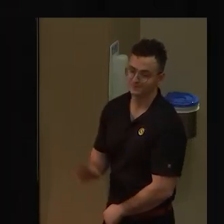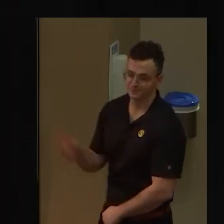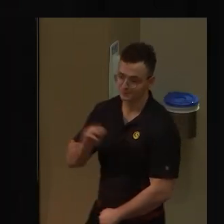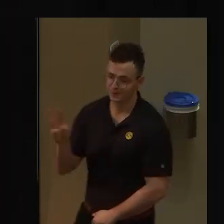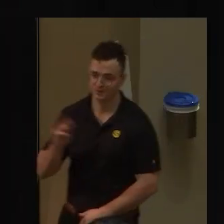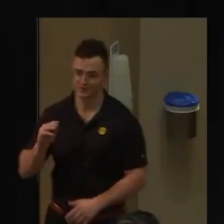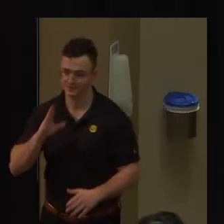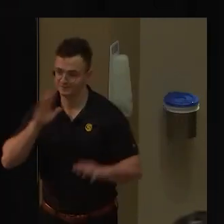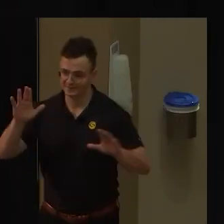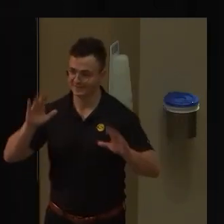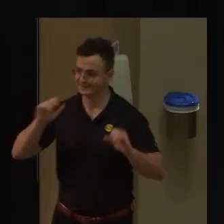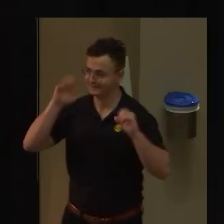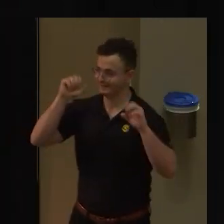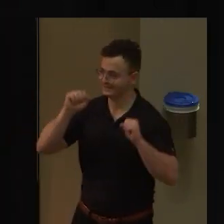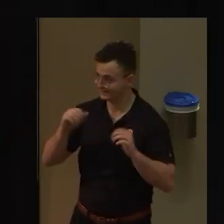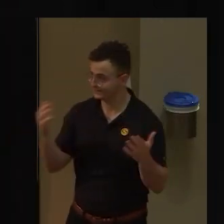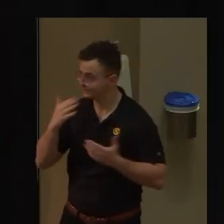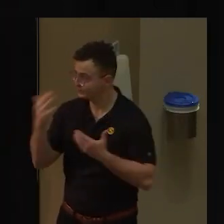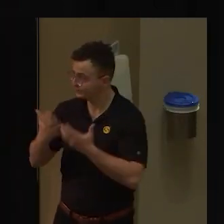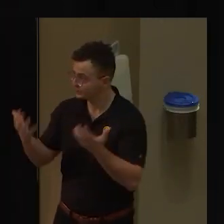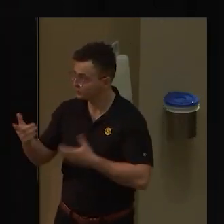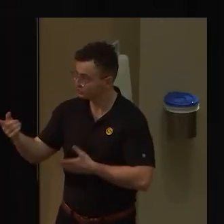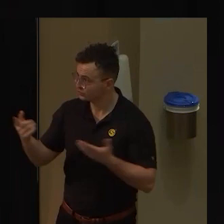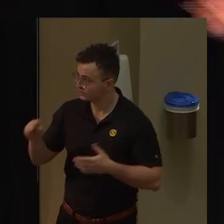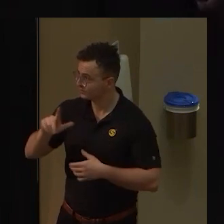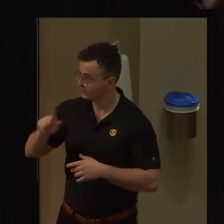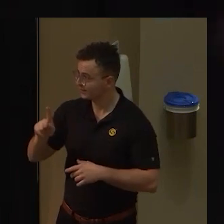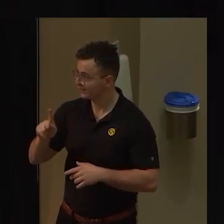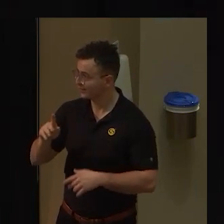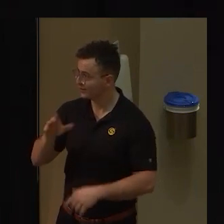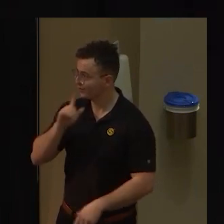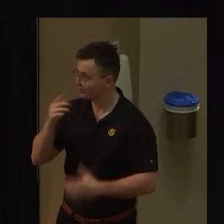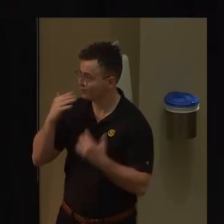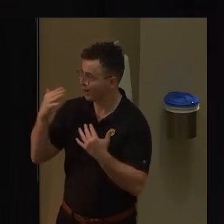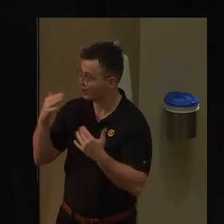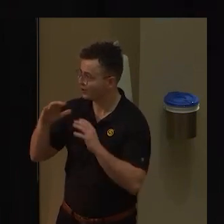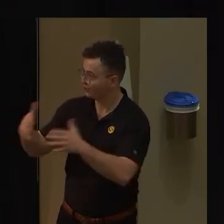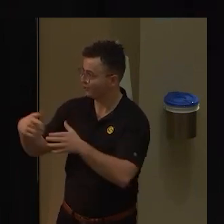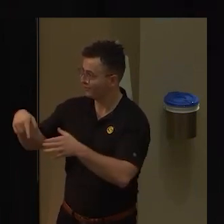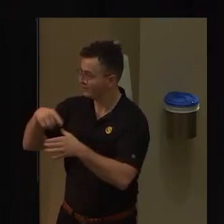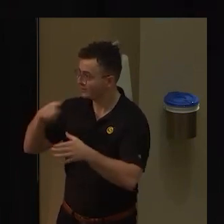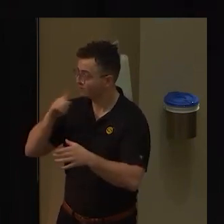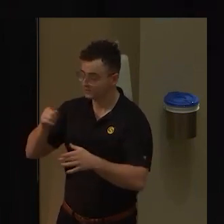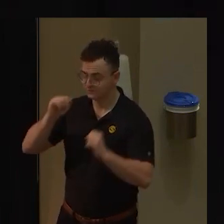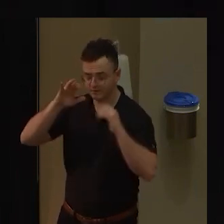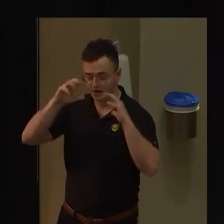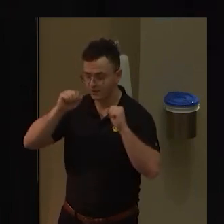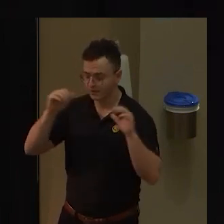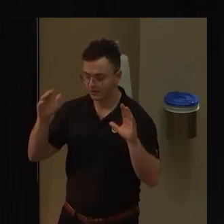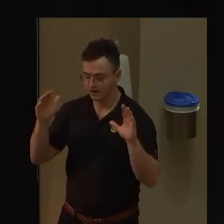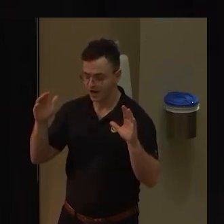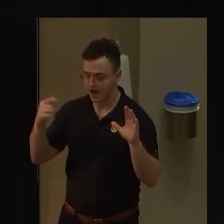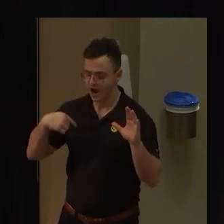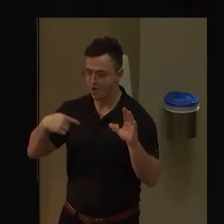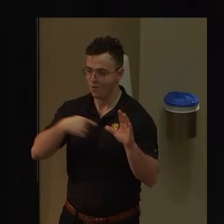Wow, that was fantastic. Thank you very much, MLK Choir. It was phenomenal. It was more than